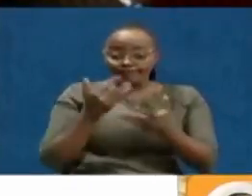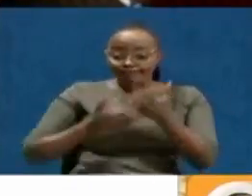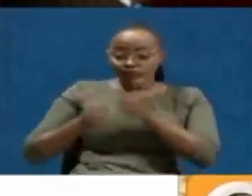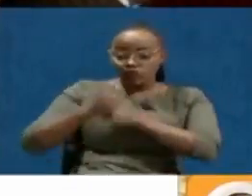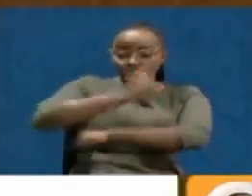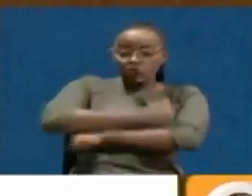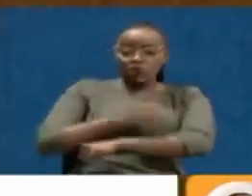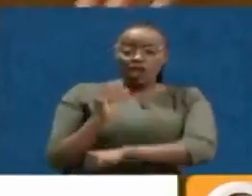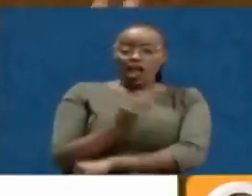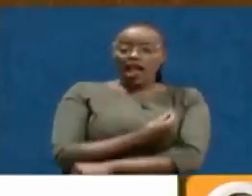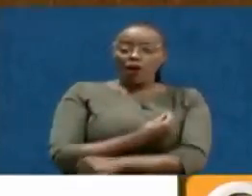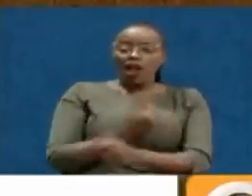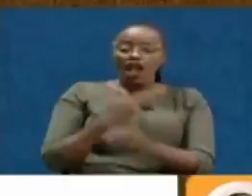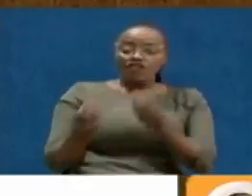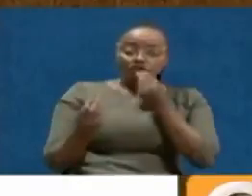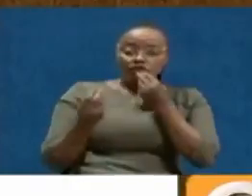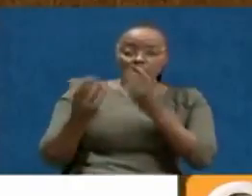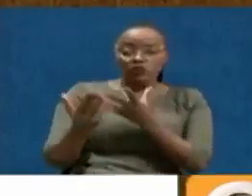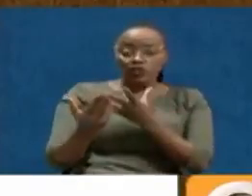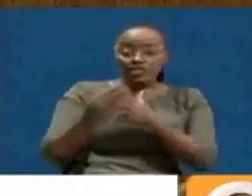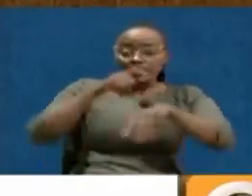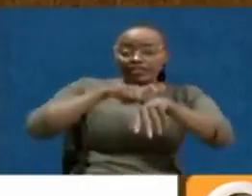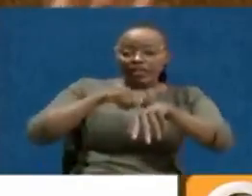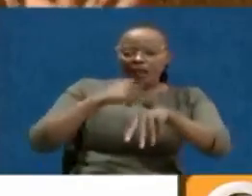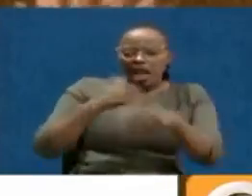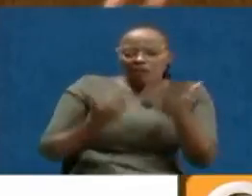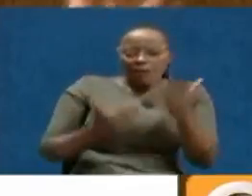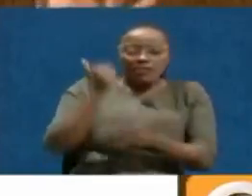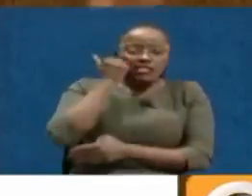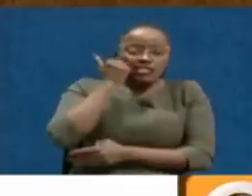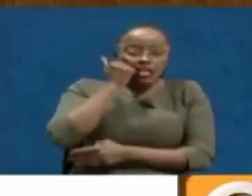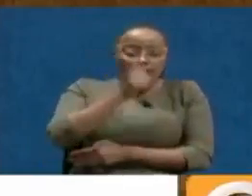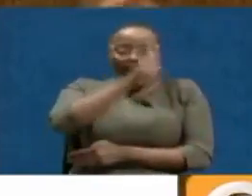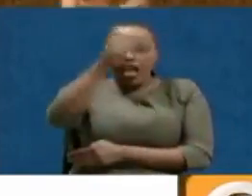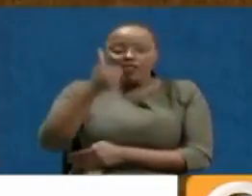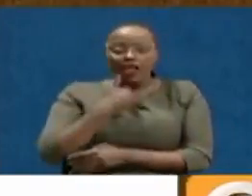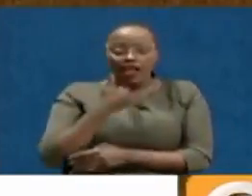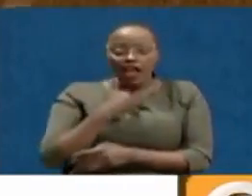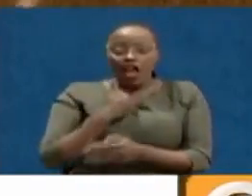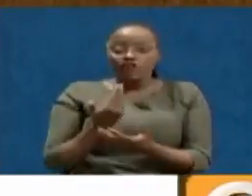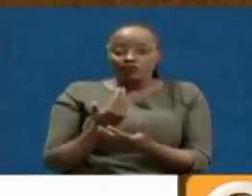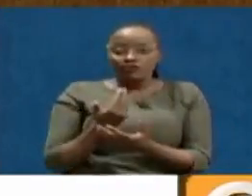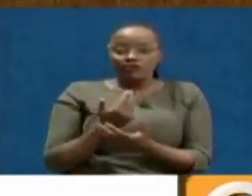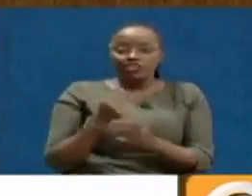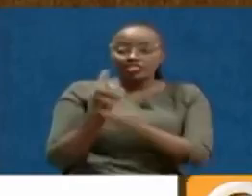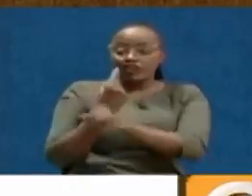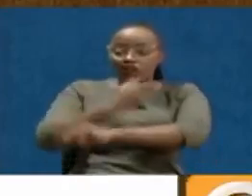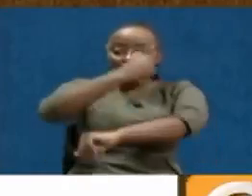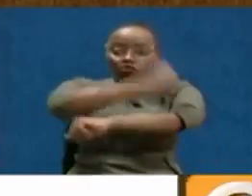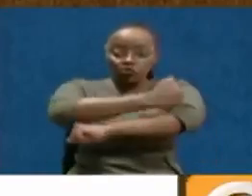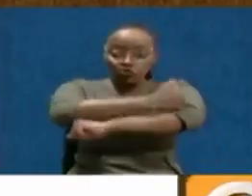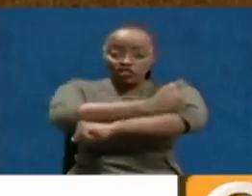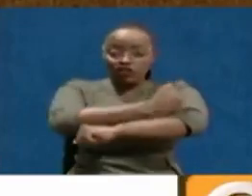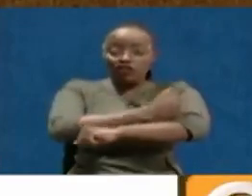our schools to be able to have that database. So having a chronic condition registry of children across the different